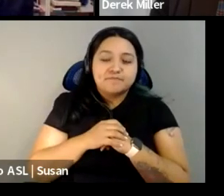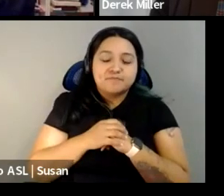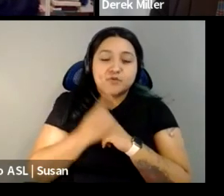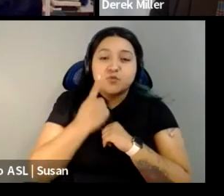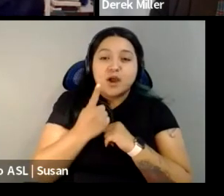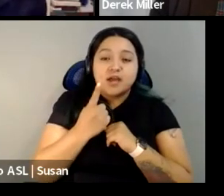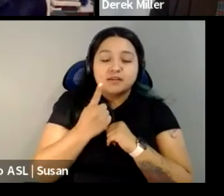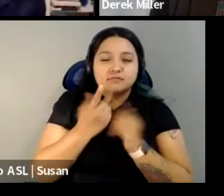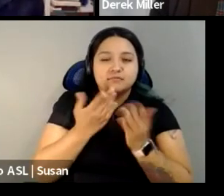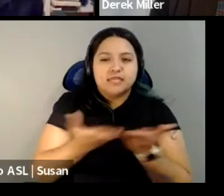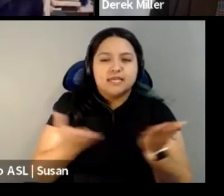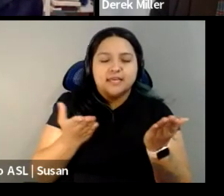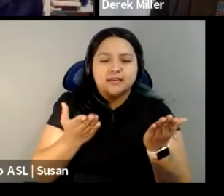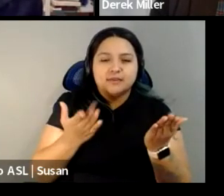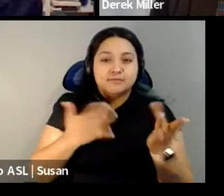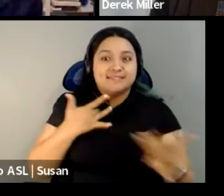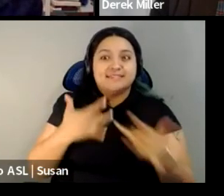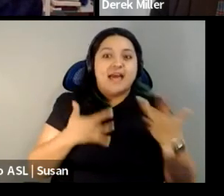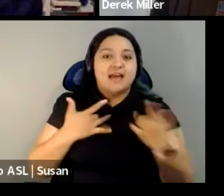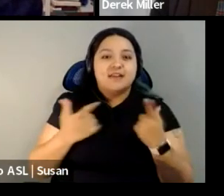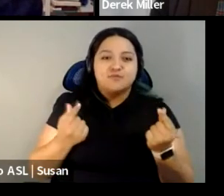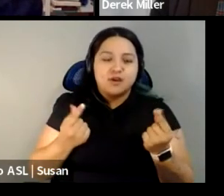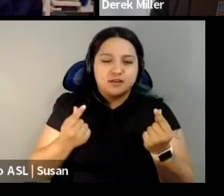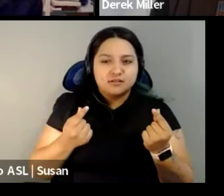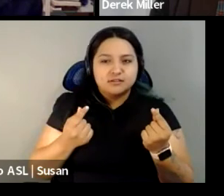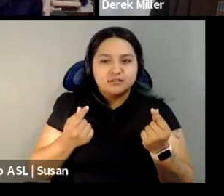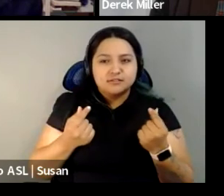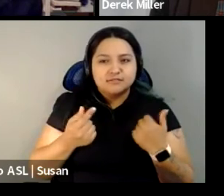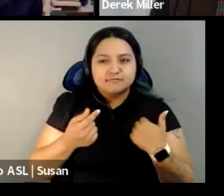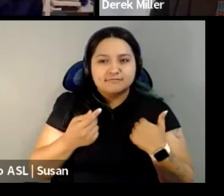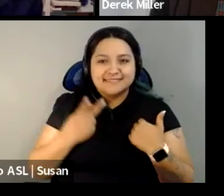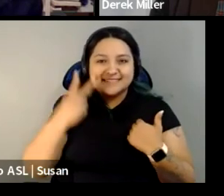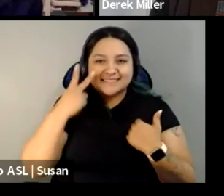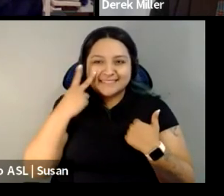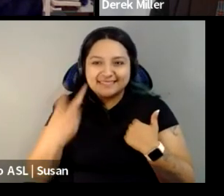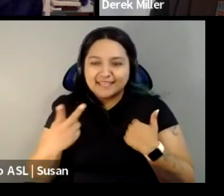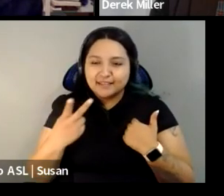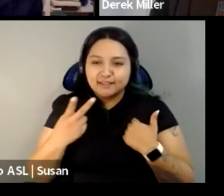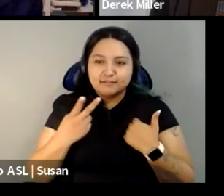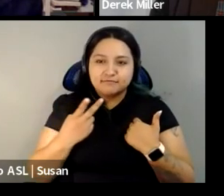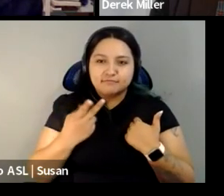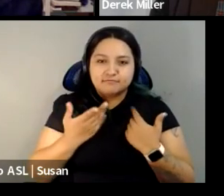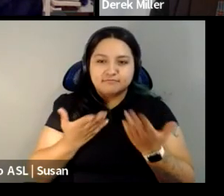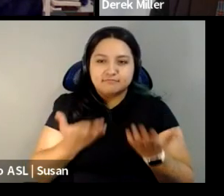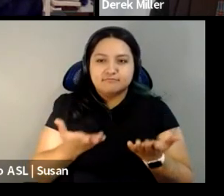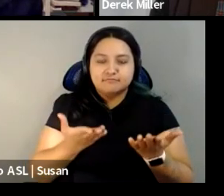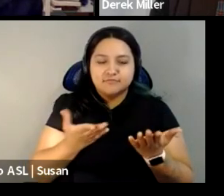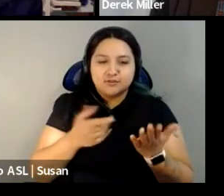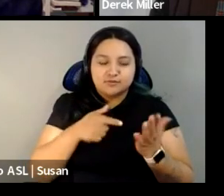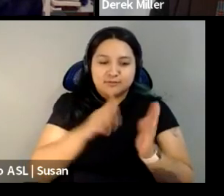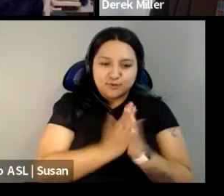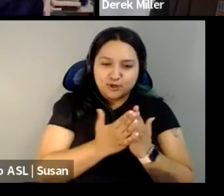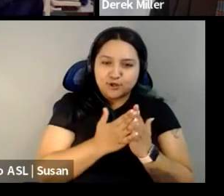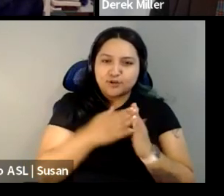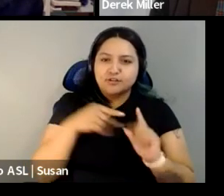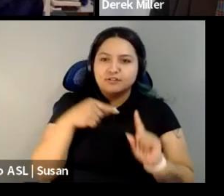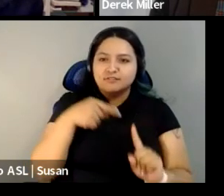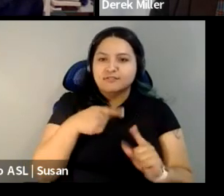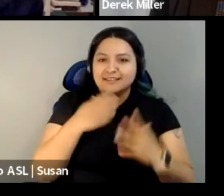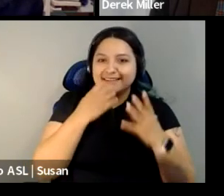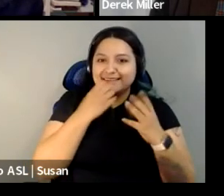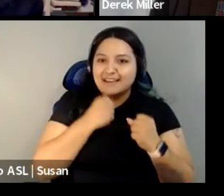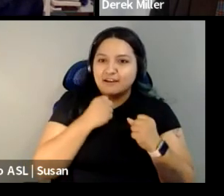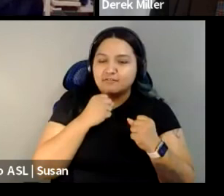exciting seeing so much work come out in the areas that I've cared about for a long time, and I know that you've cared about for a